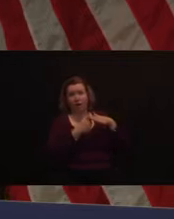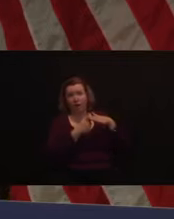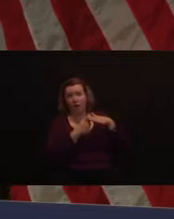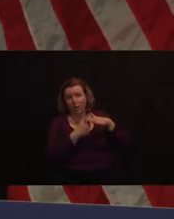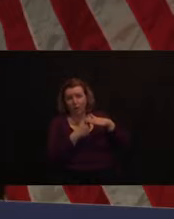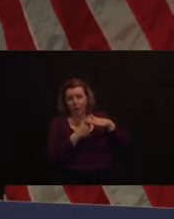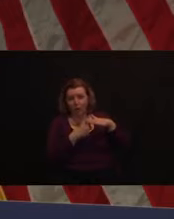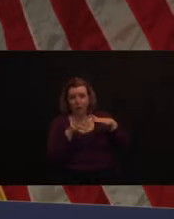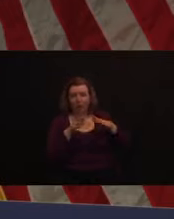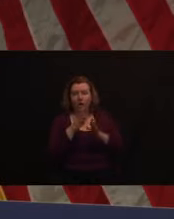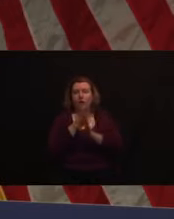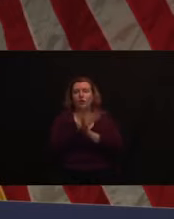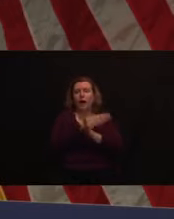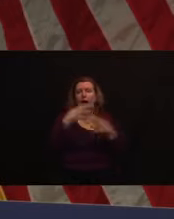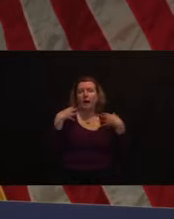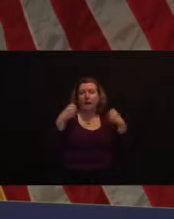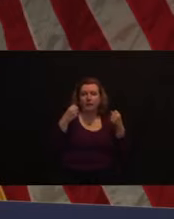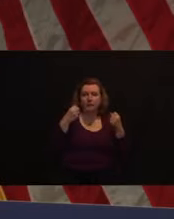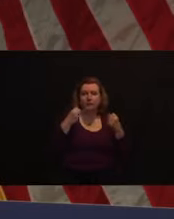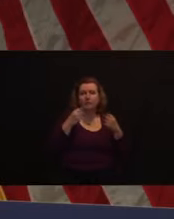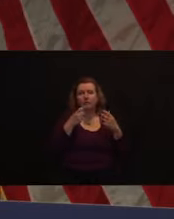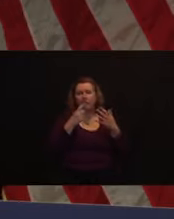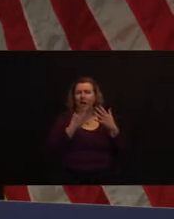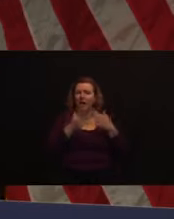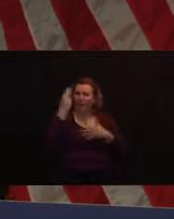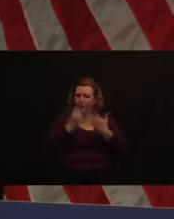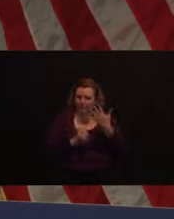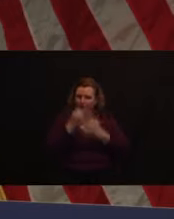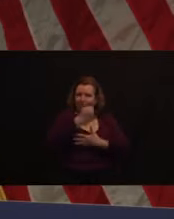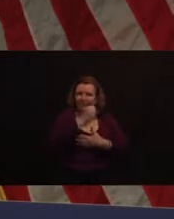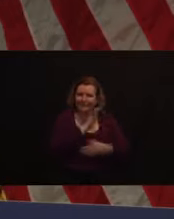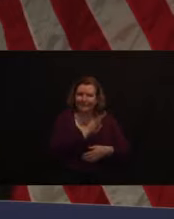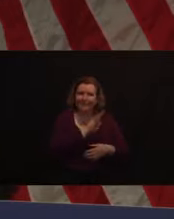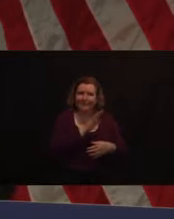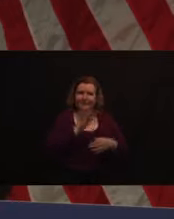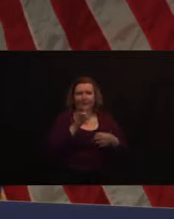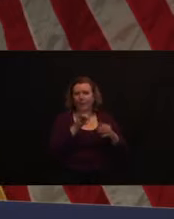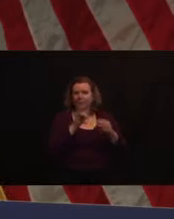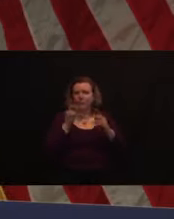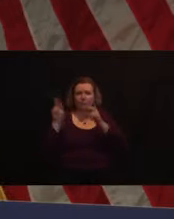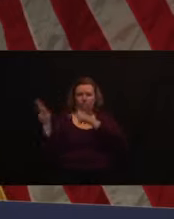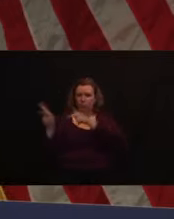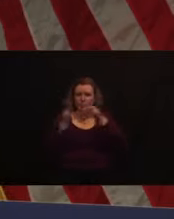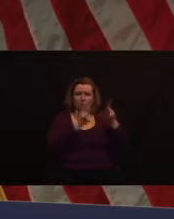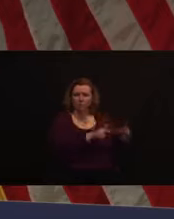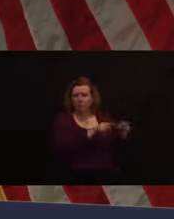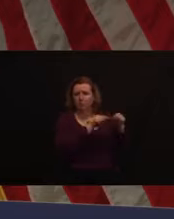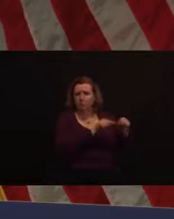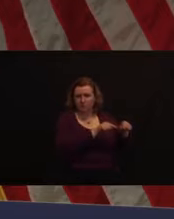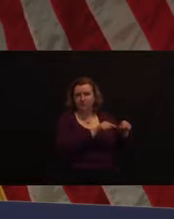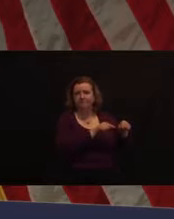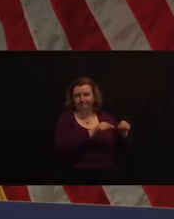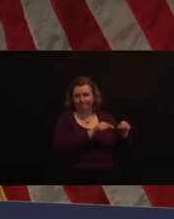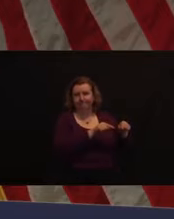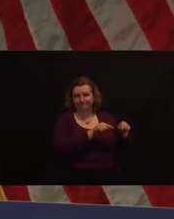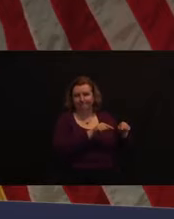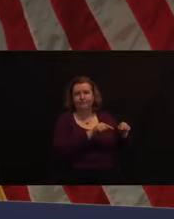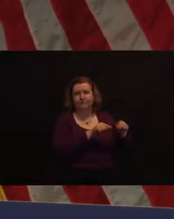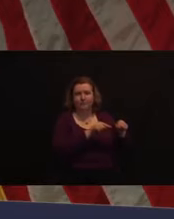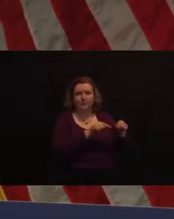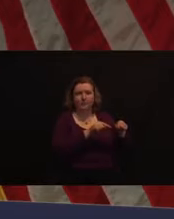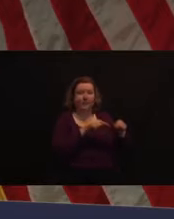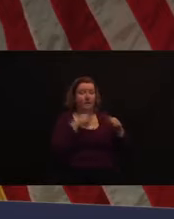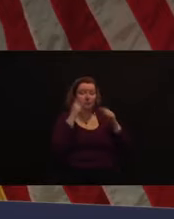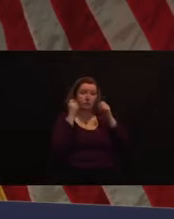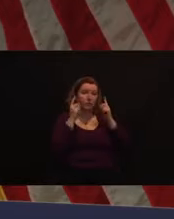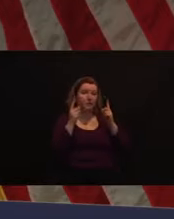in the highest priority area. So the proportions that we're seeing that the commissioner basically stated is not surprising, that we're seeing